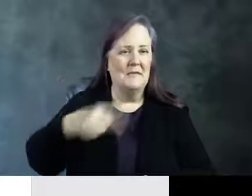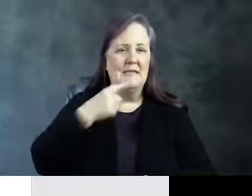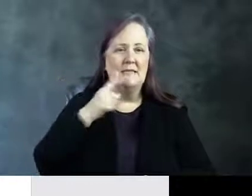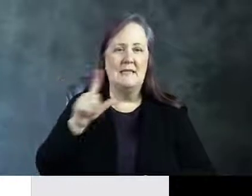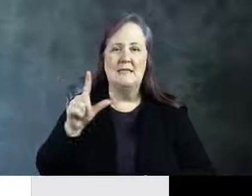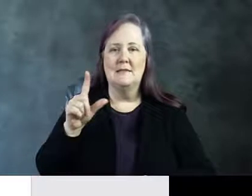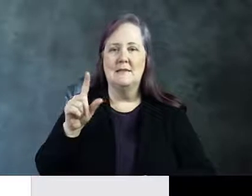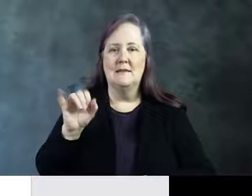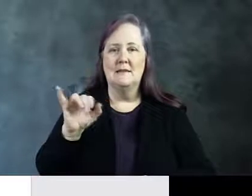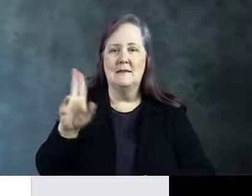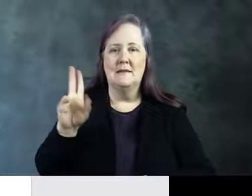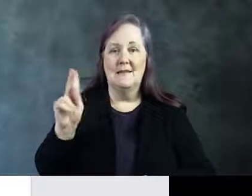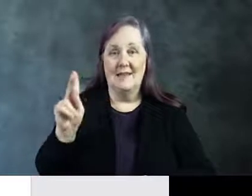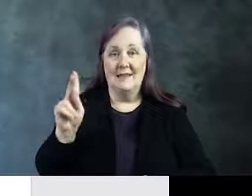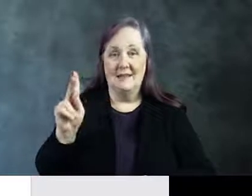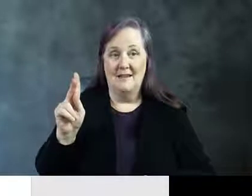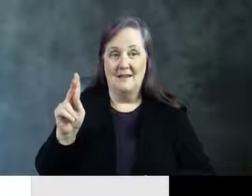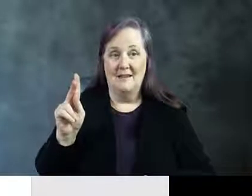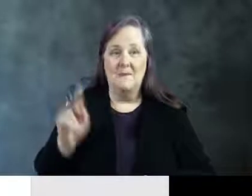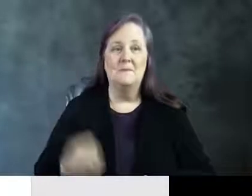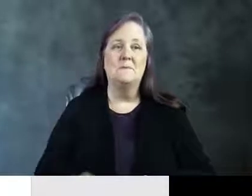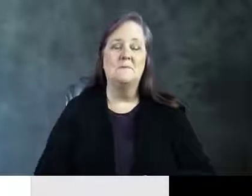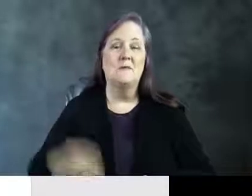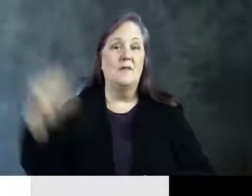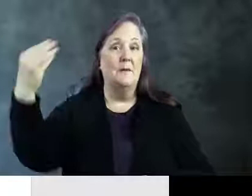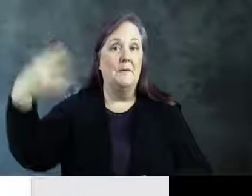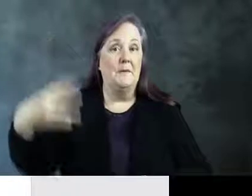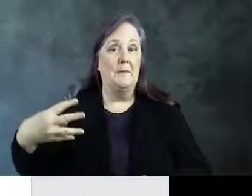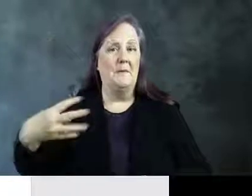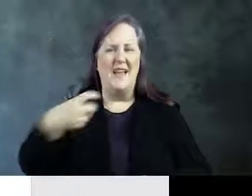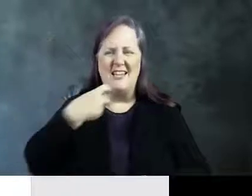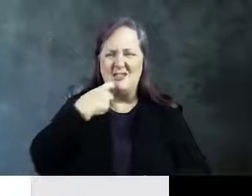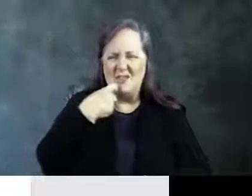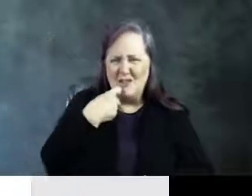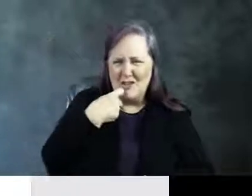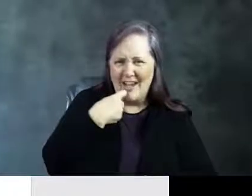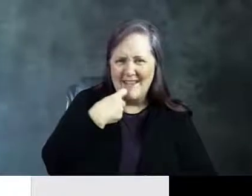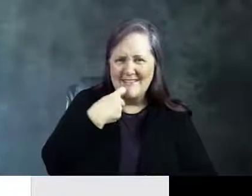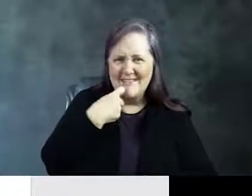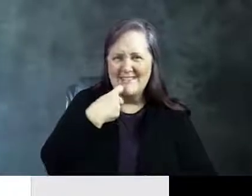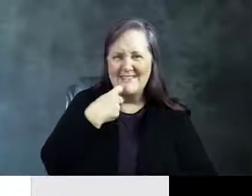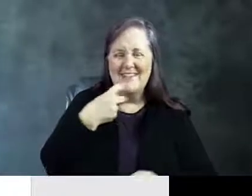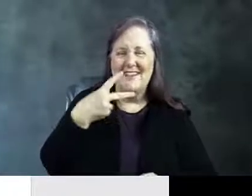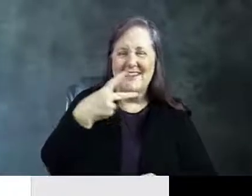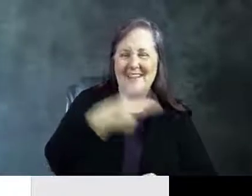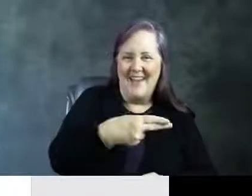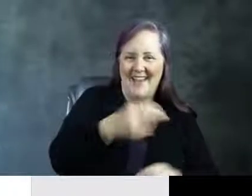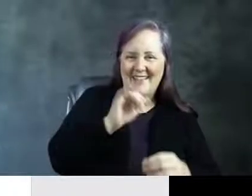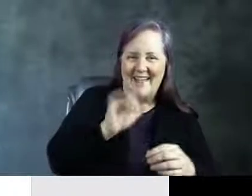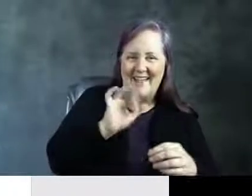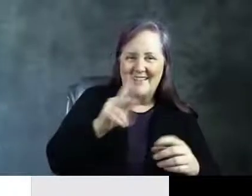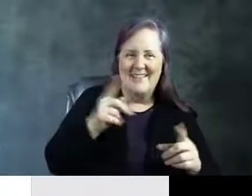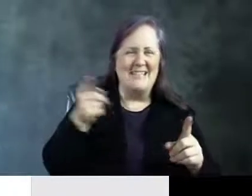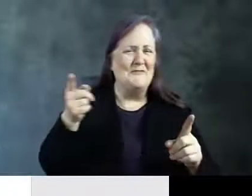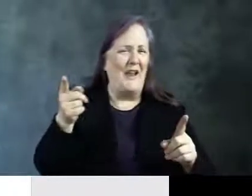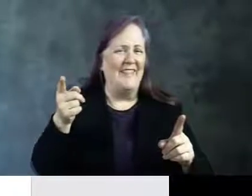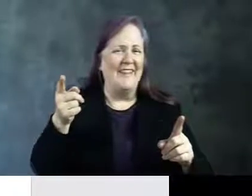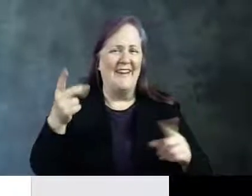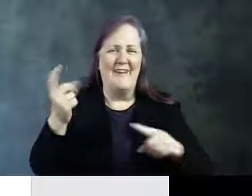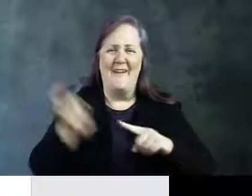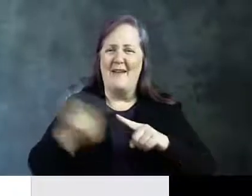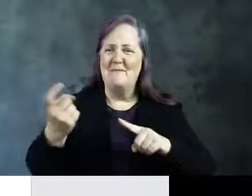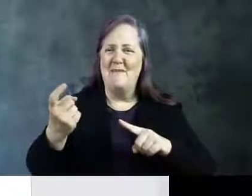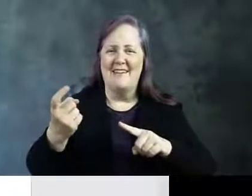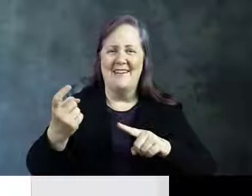link, and clicking the drop down next to it. And because I just recently cut this link, it has it in my recent items, so I'm going to